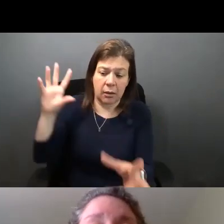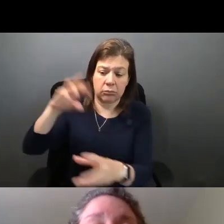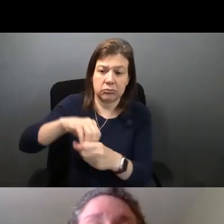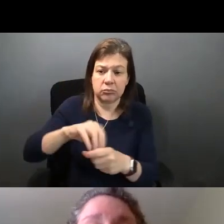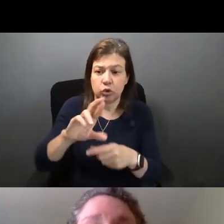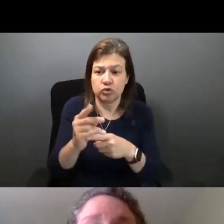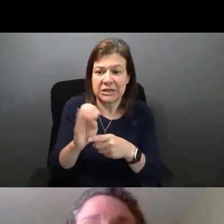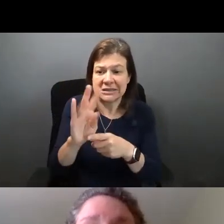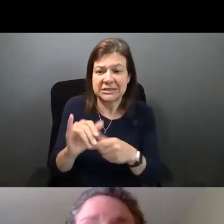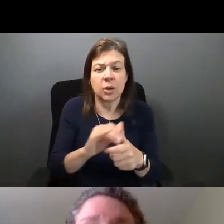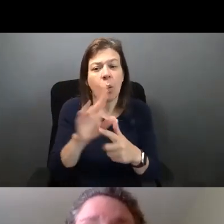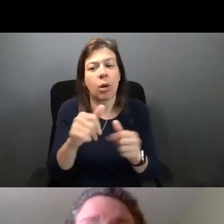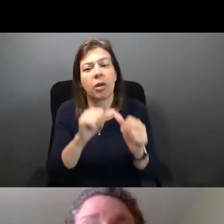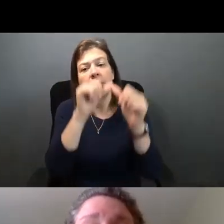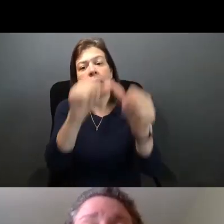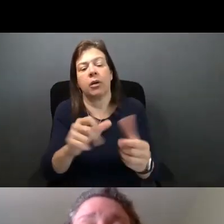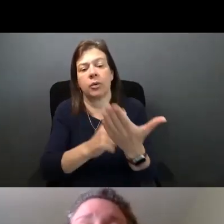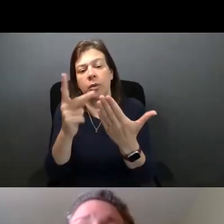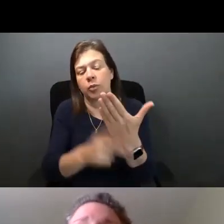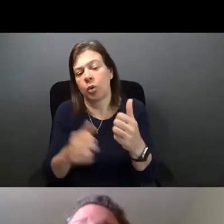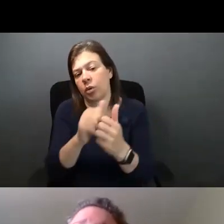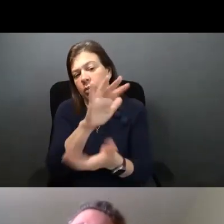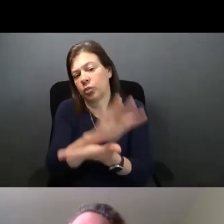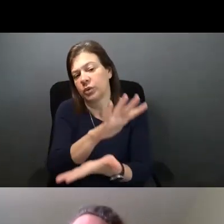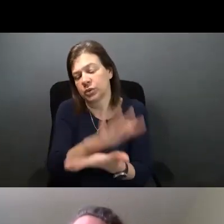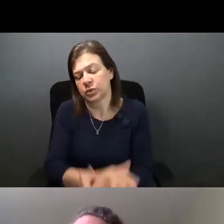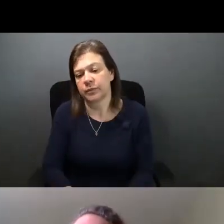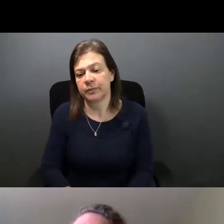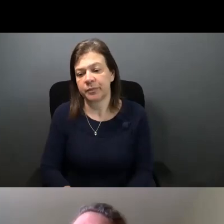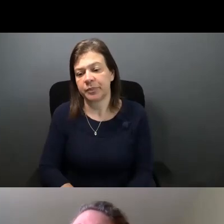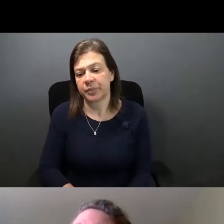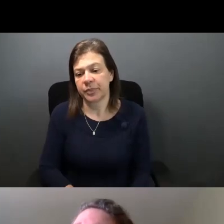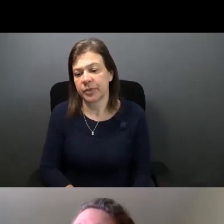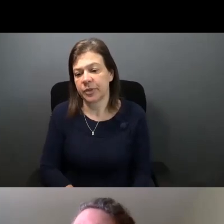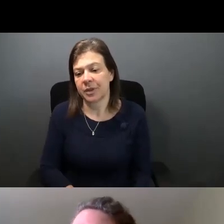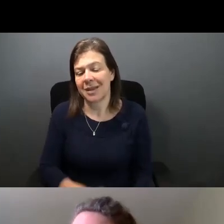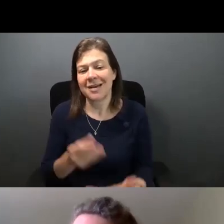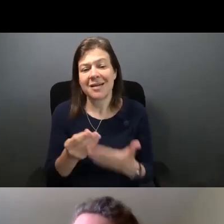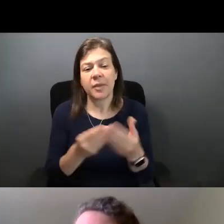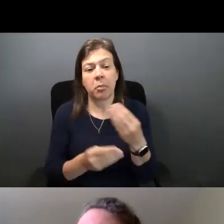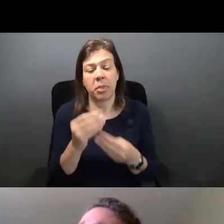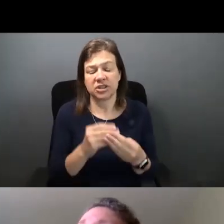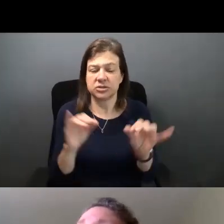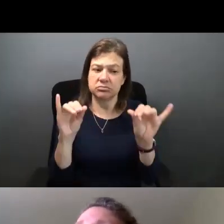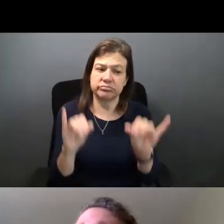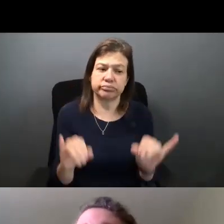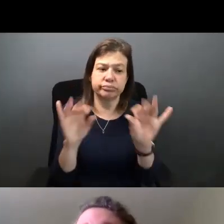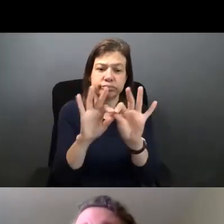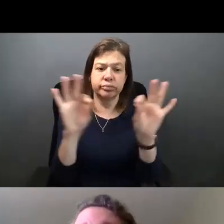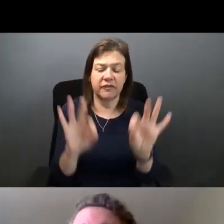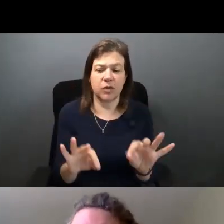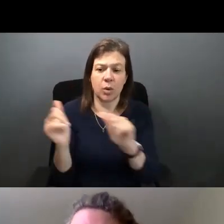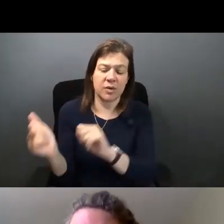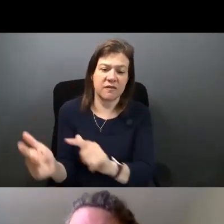other ongoing program with a school? The budget, because it's the same form for all